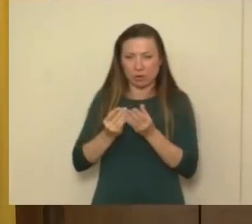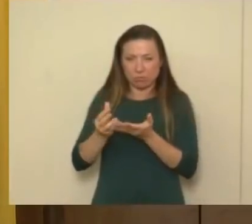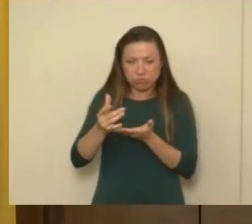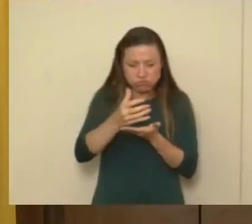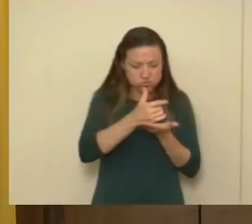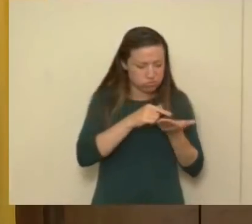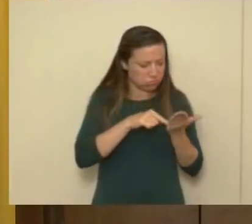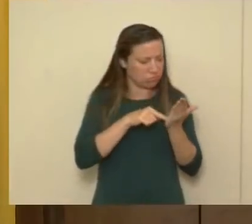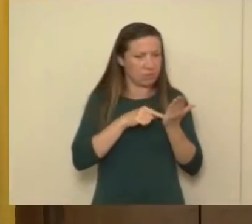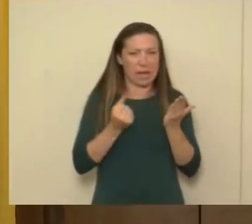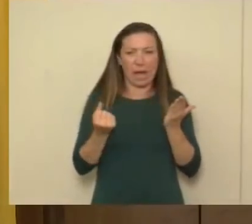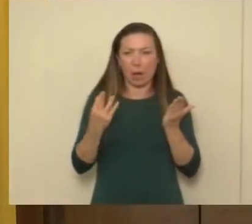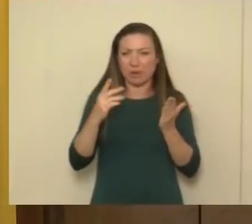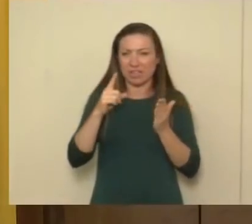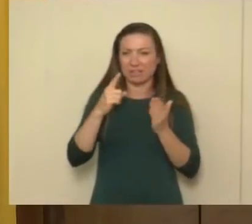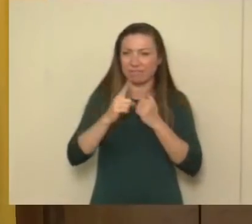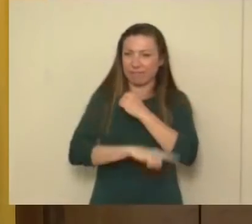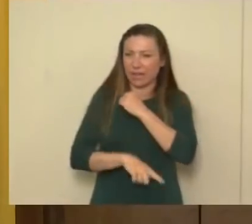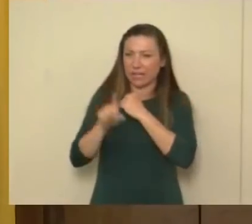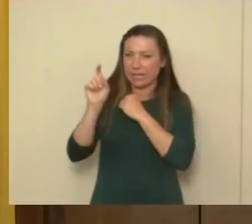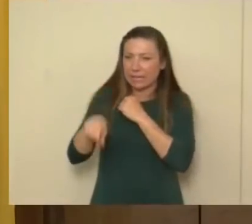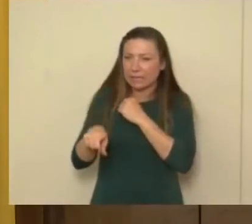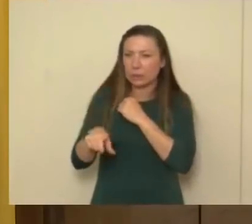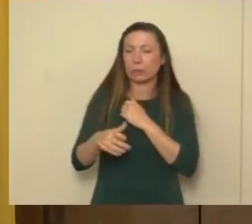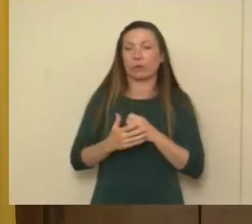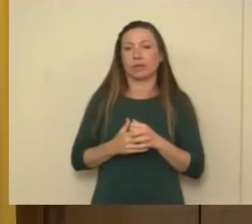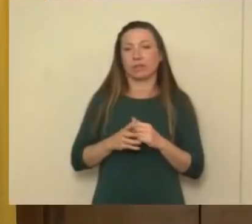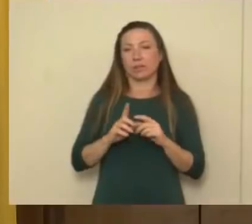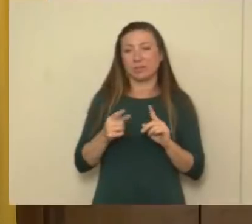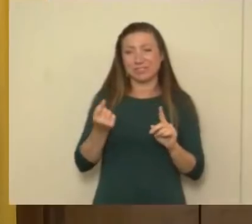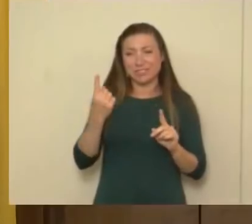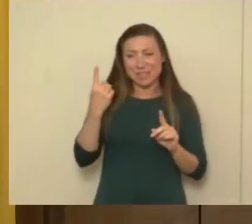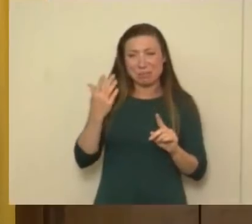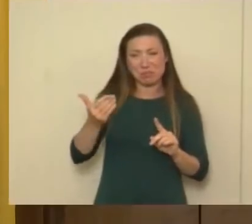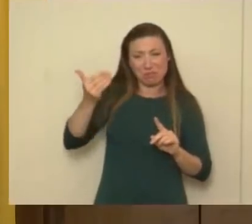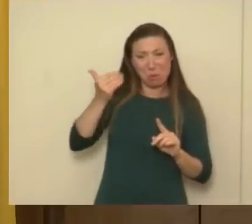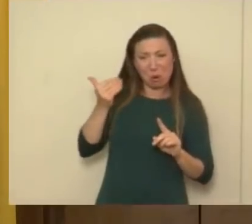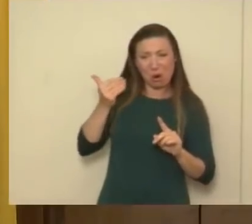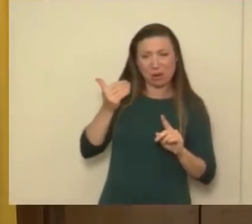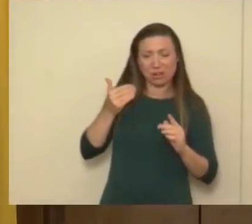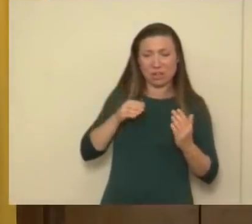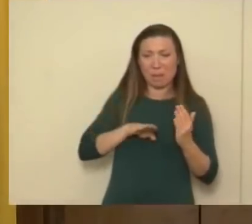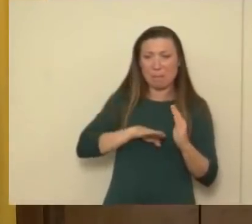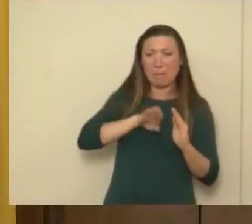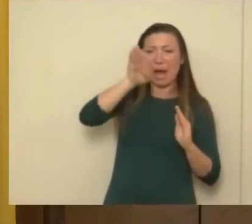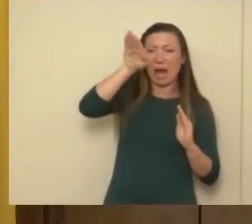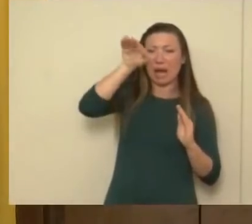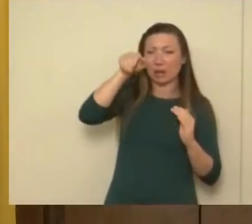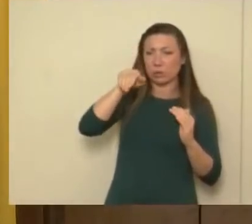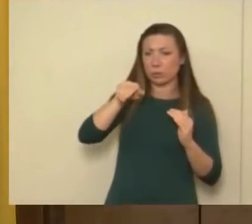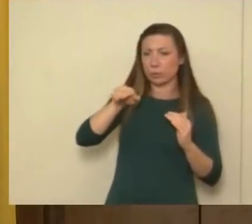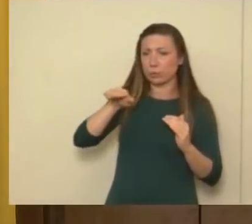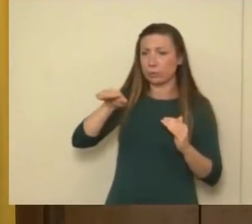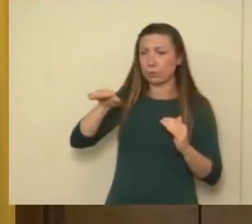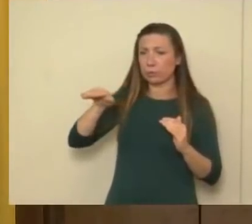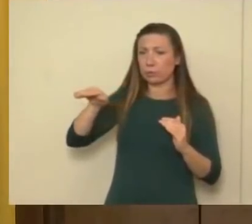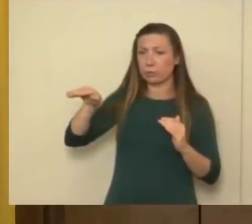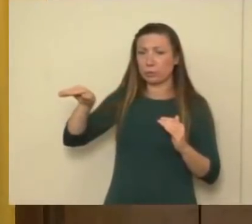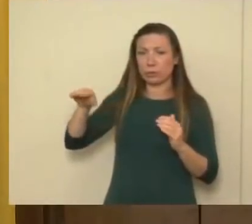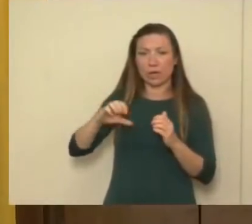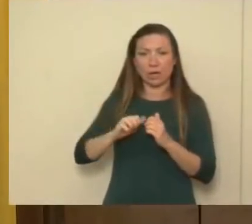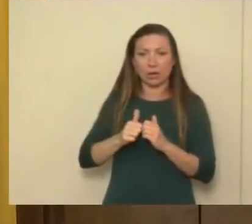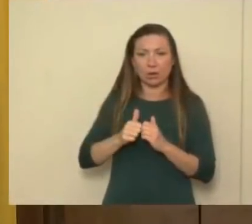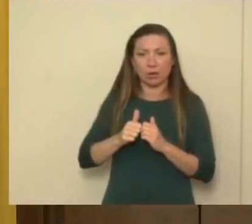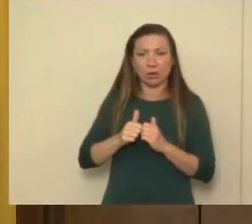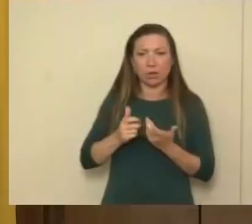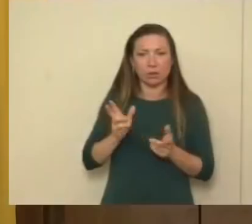But we flattened the curve because people just did what we asked them to do. Other states did not flatten the curve. We're beginning to see an uptake as